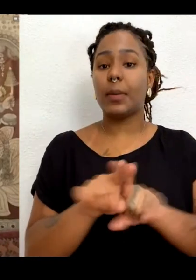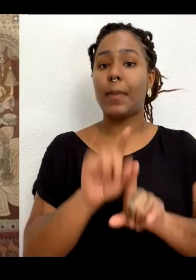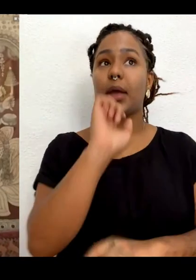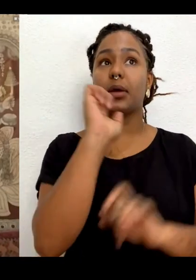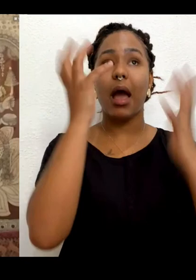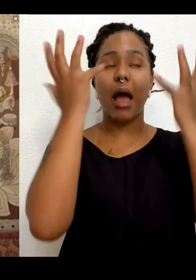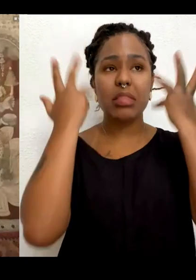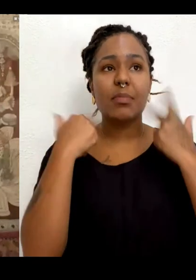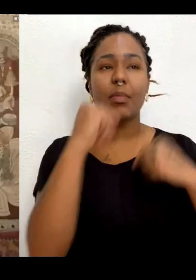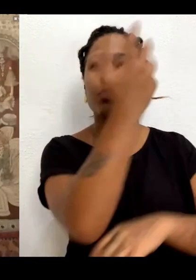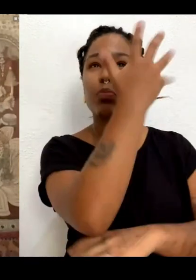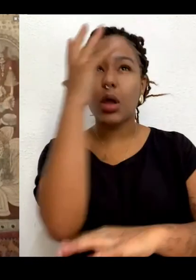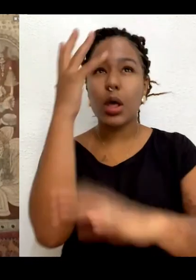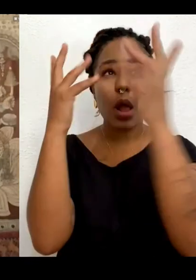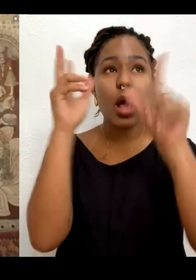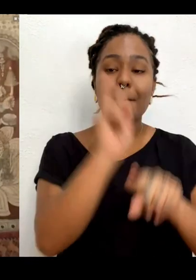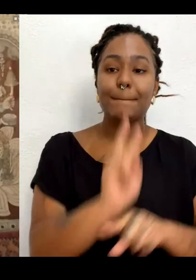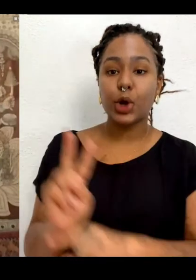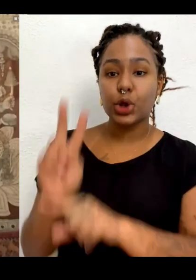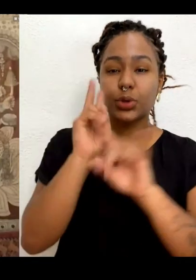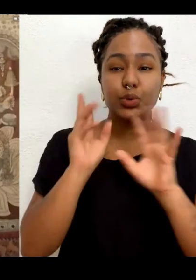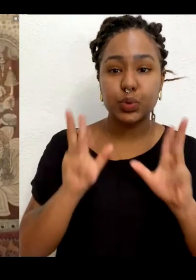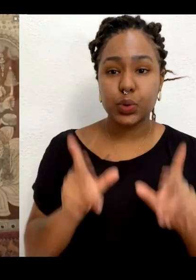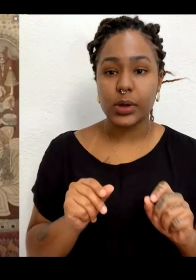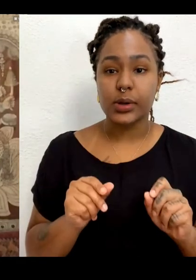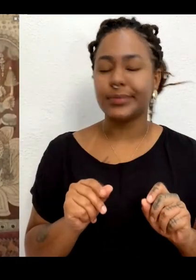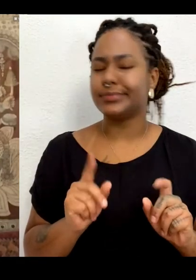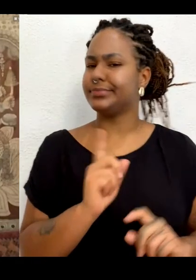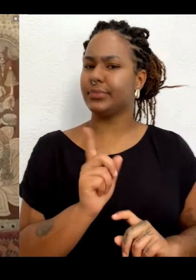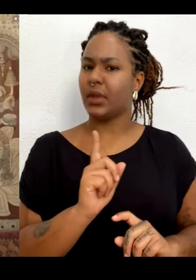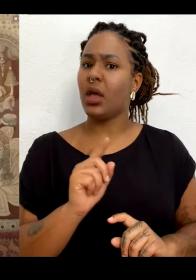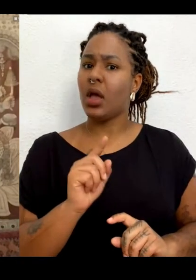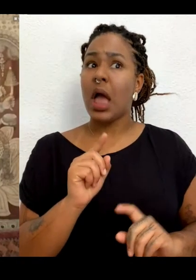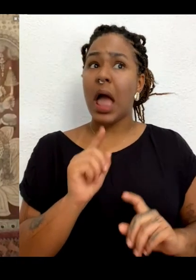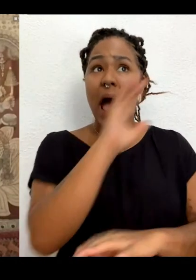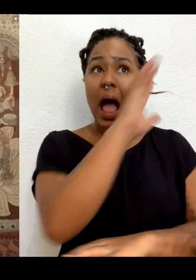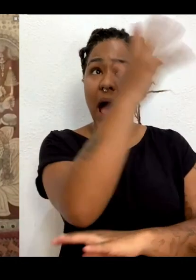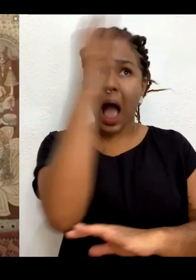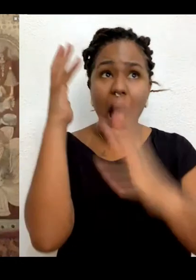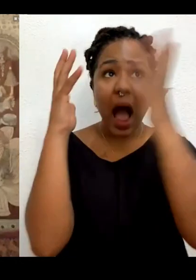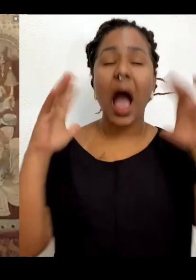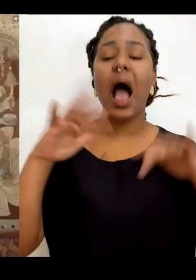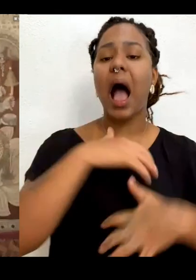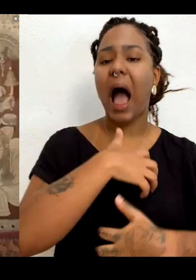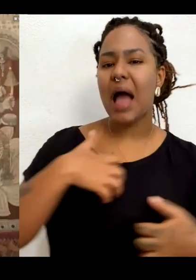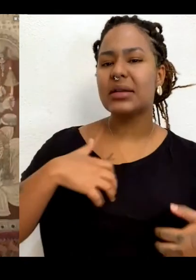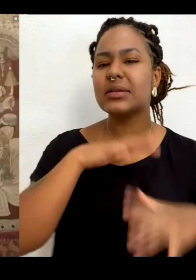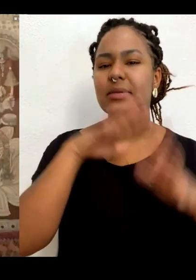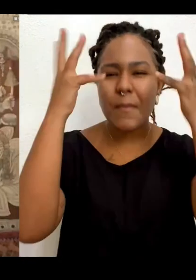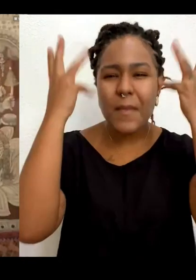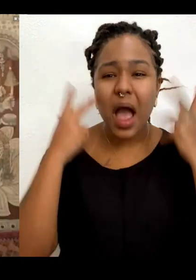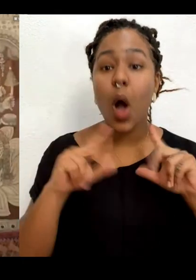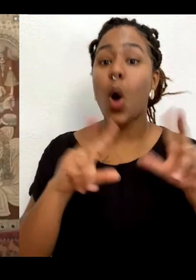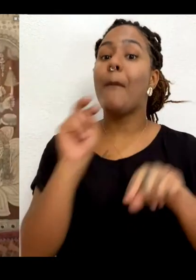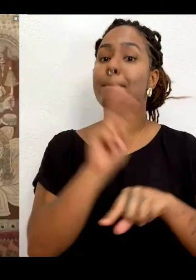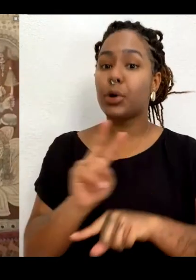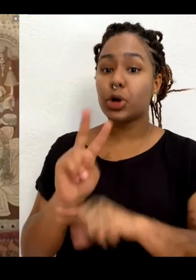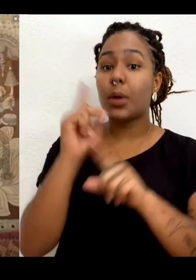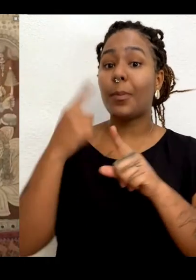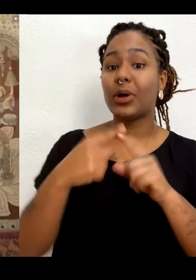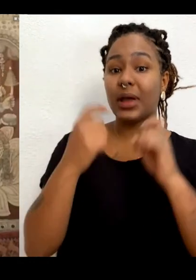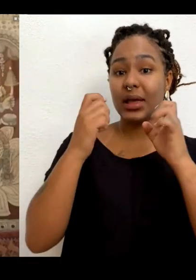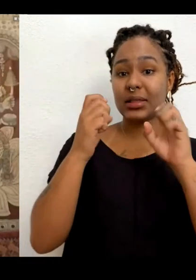philosophy of the earth family it has never been protected by commodification and commercialization and commodifying